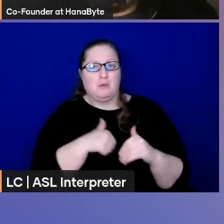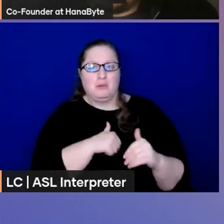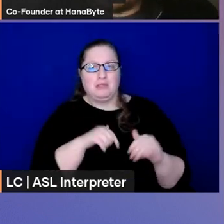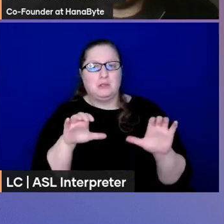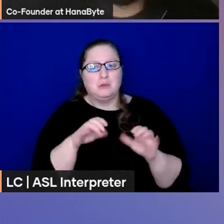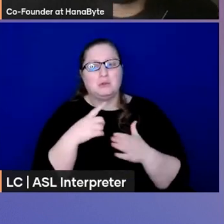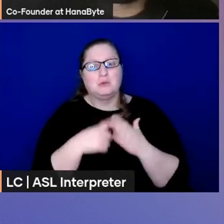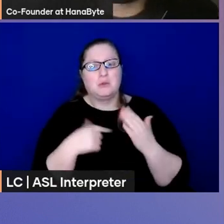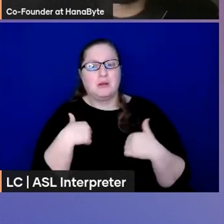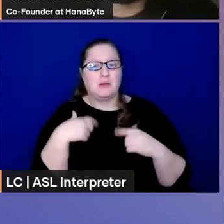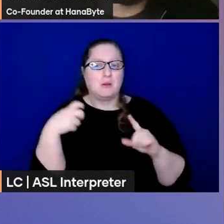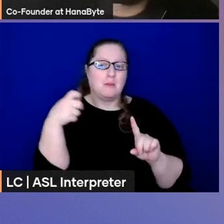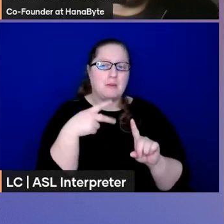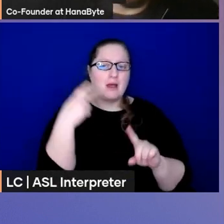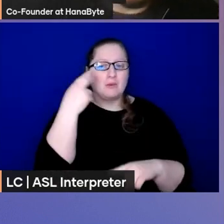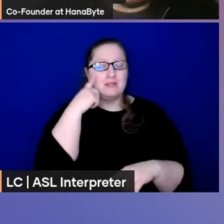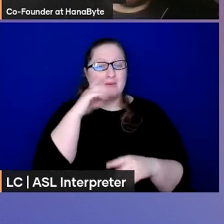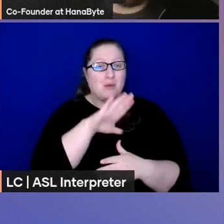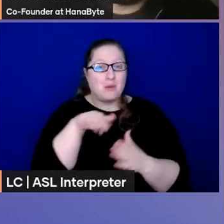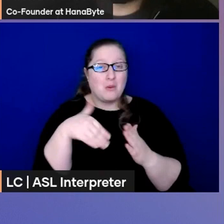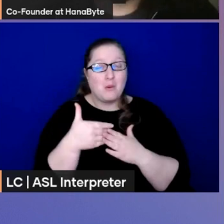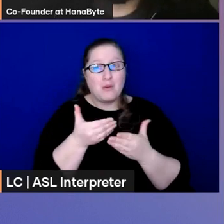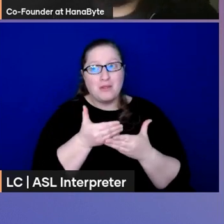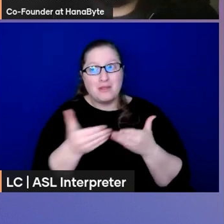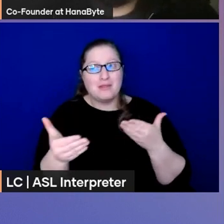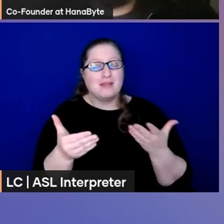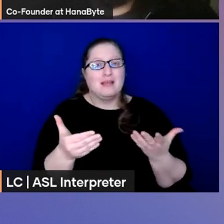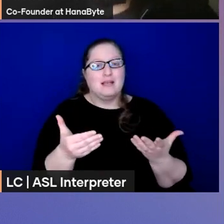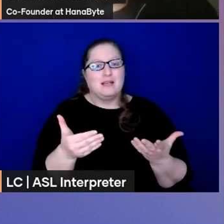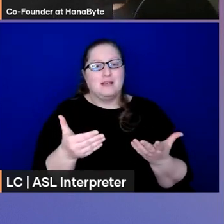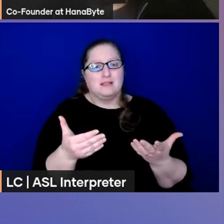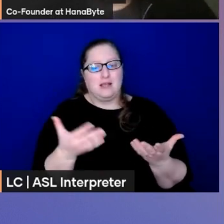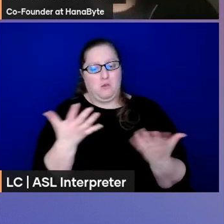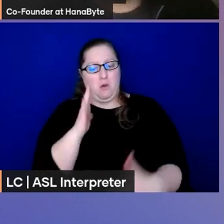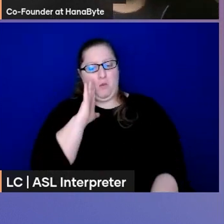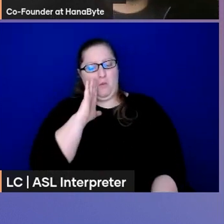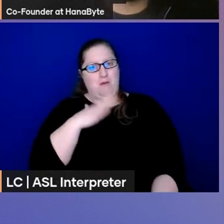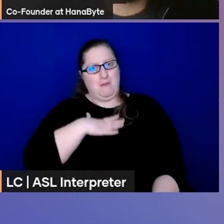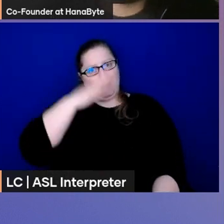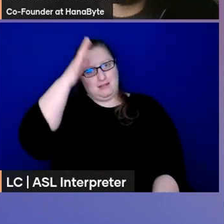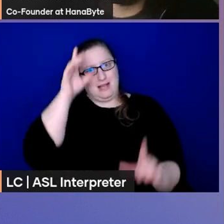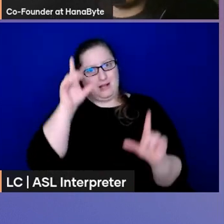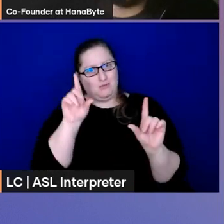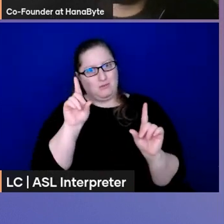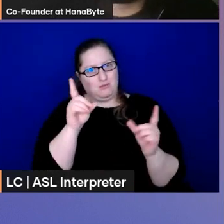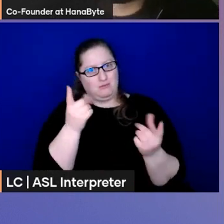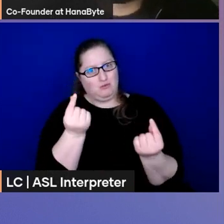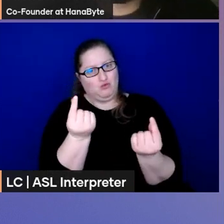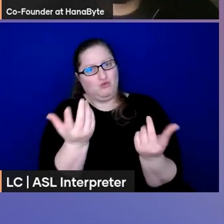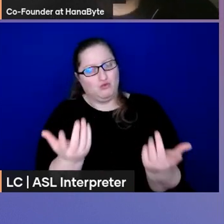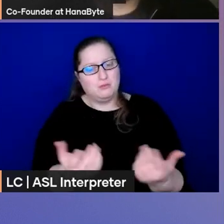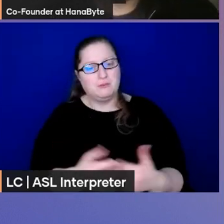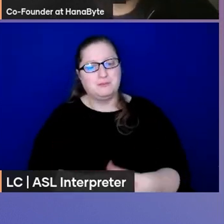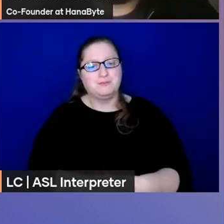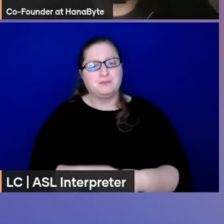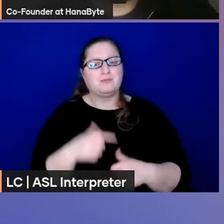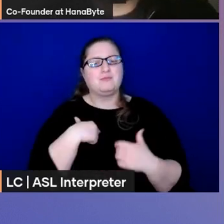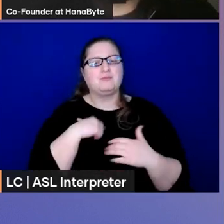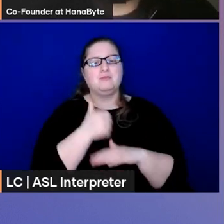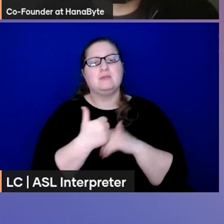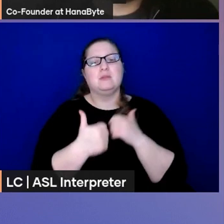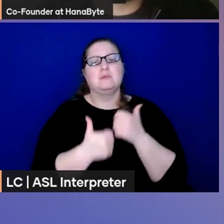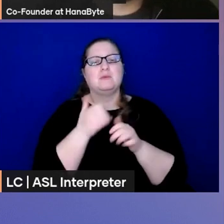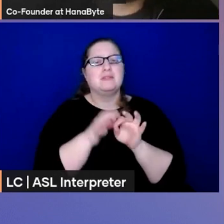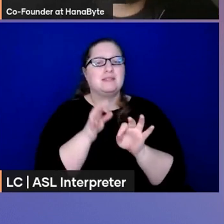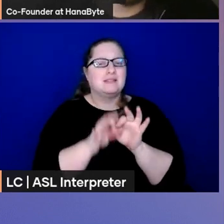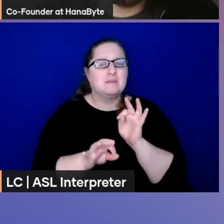the reason for this whole thing. And it's what will my dad do? Right, and so what I'm setting up now is just the most simple and cost-effective